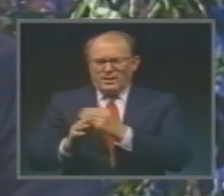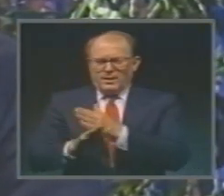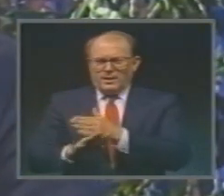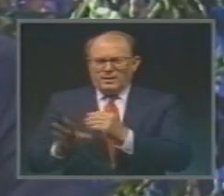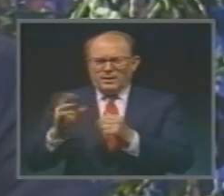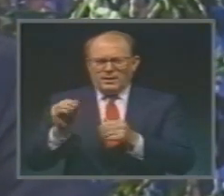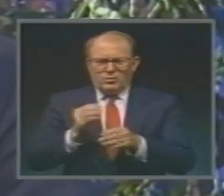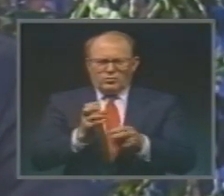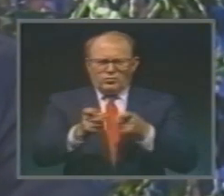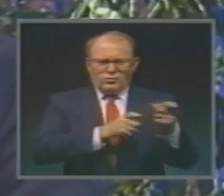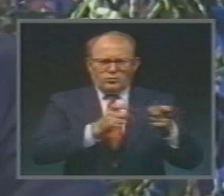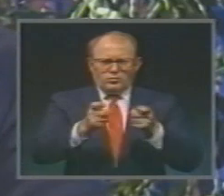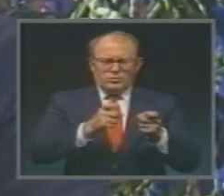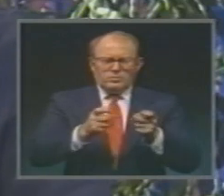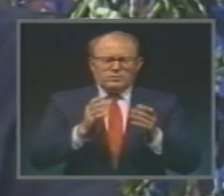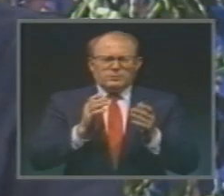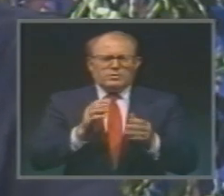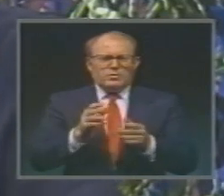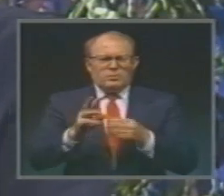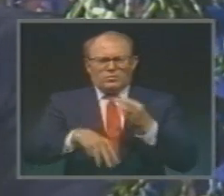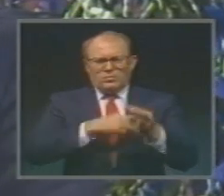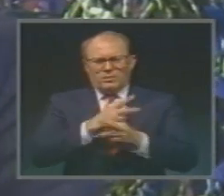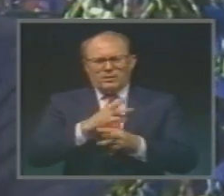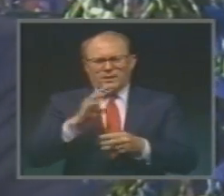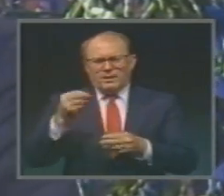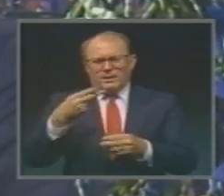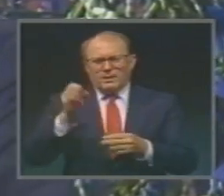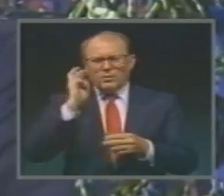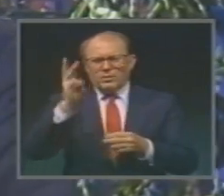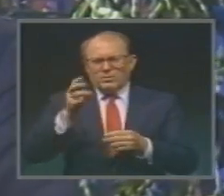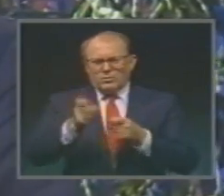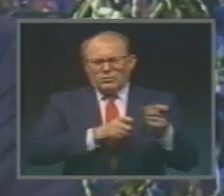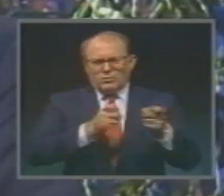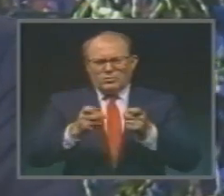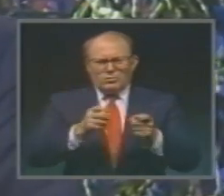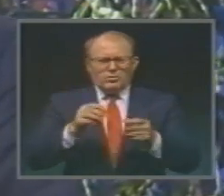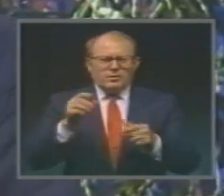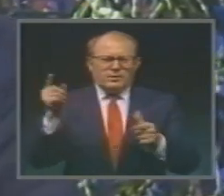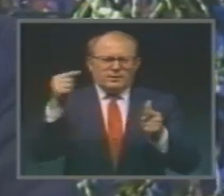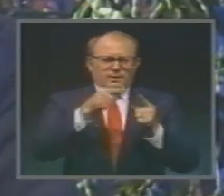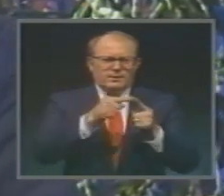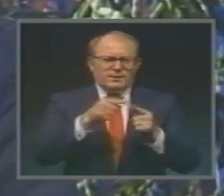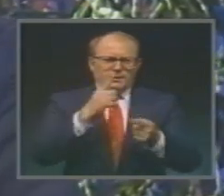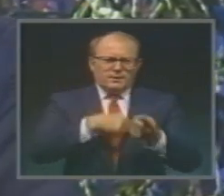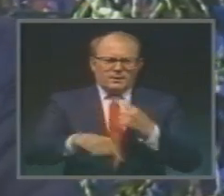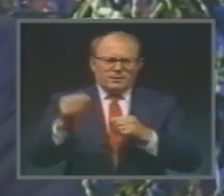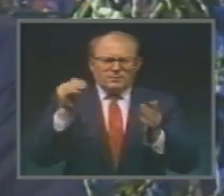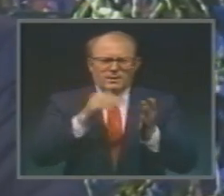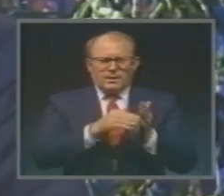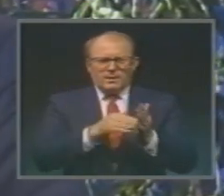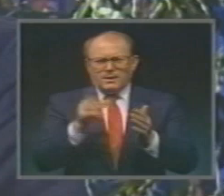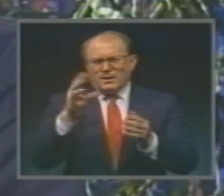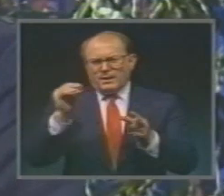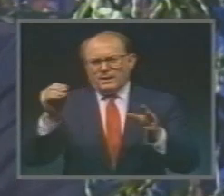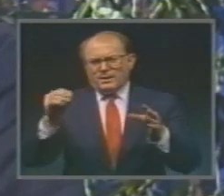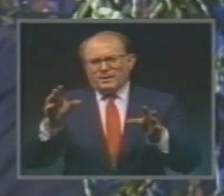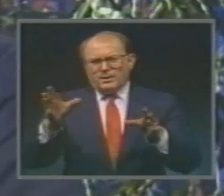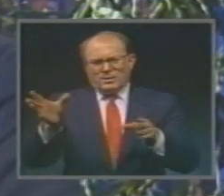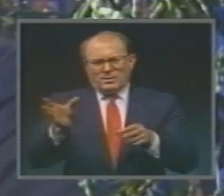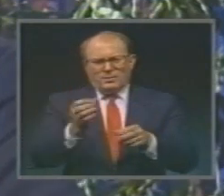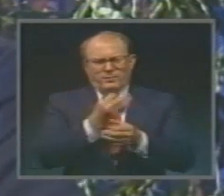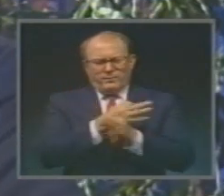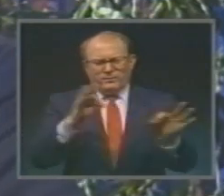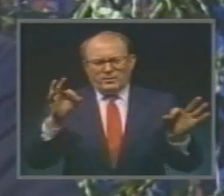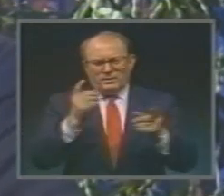world. And he will rule till he comes again, when he will deliver the kingdom over which he